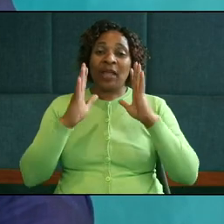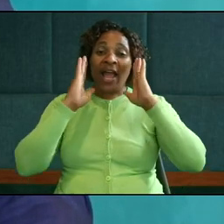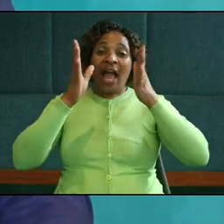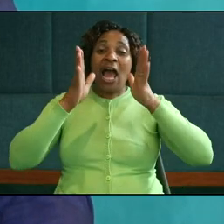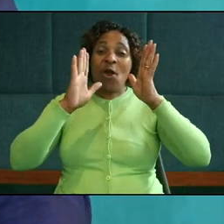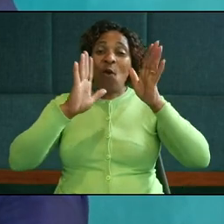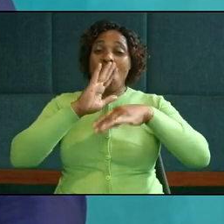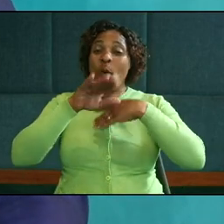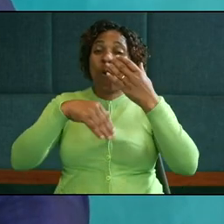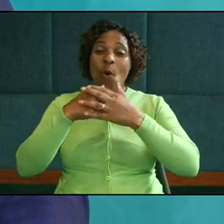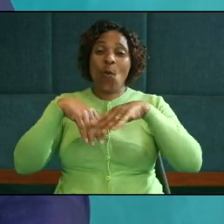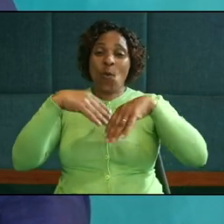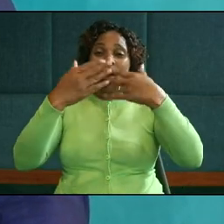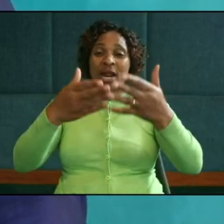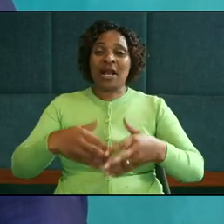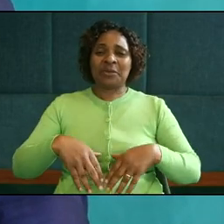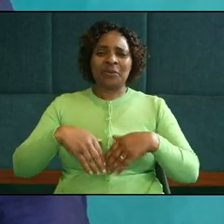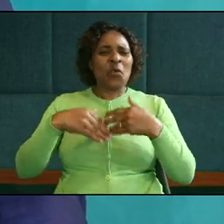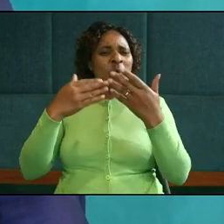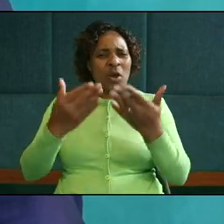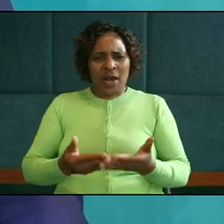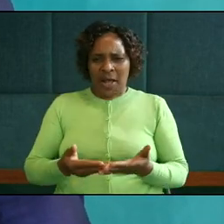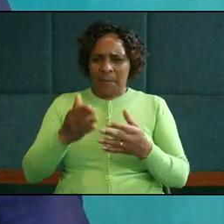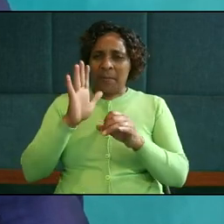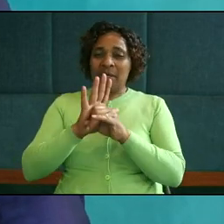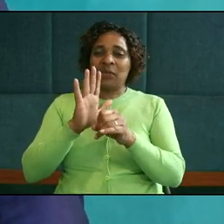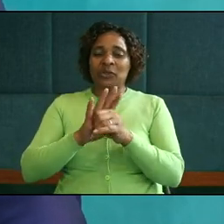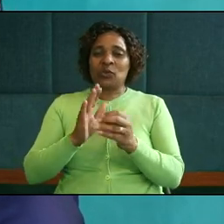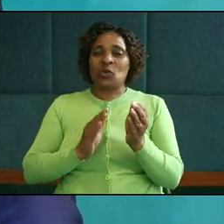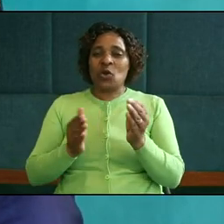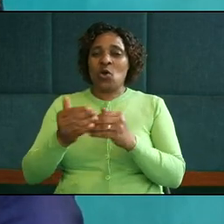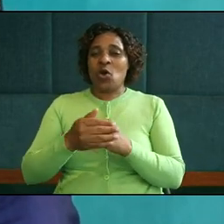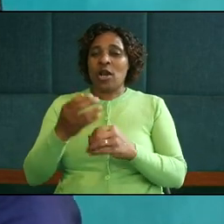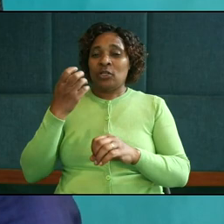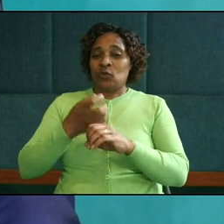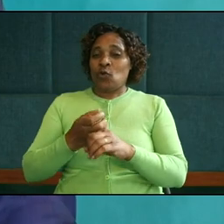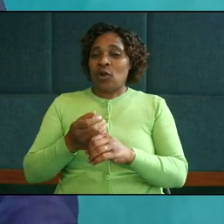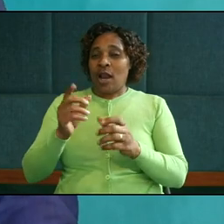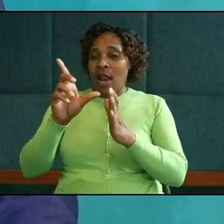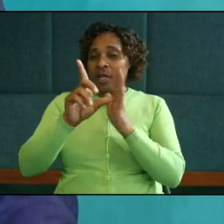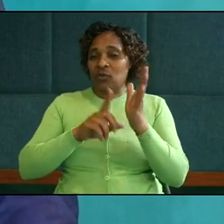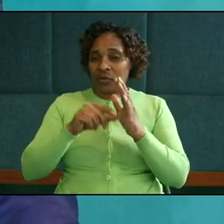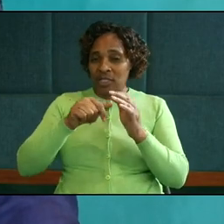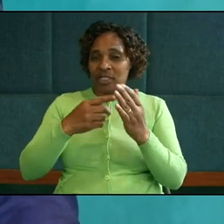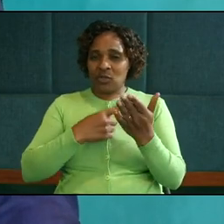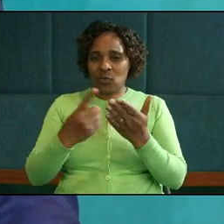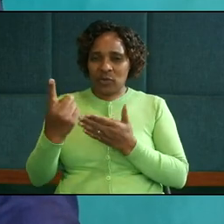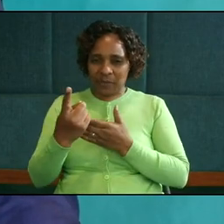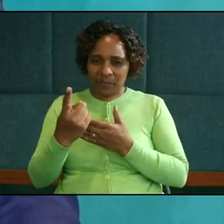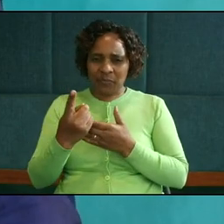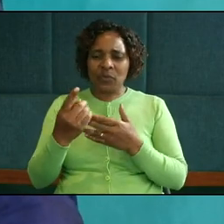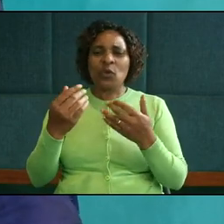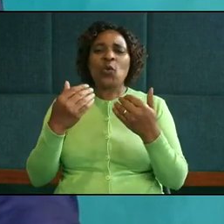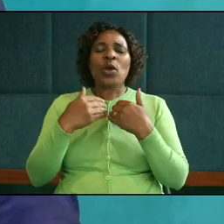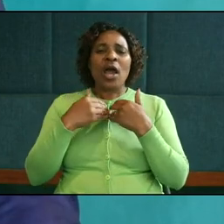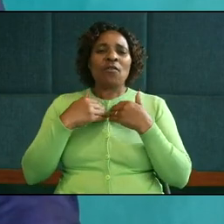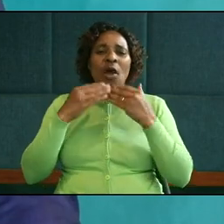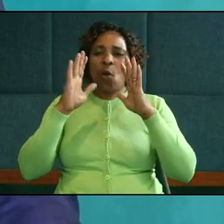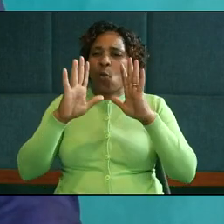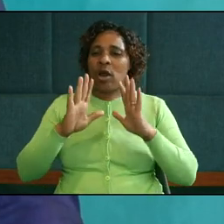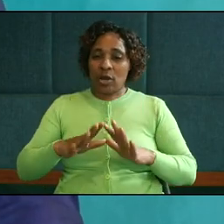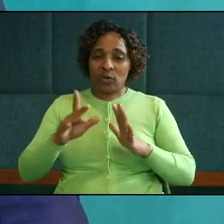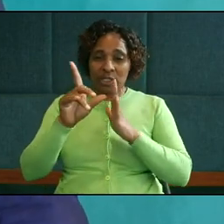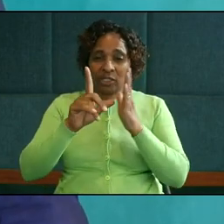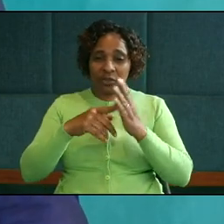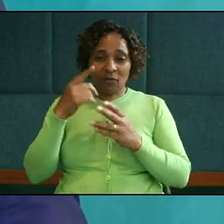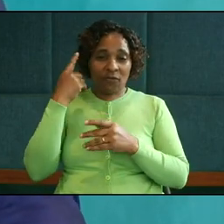Hello, everybody. Welcome. Karibu sana to our Cornerstone lesson this week. We have a wonderful lesson for